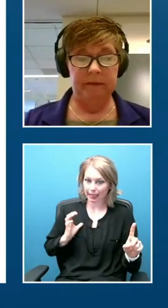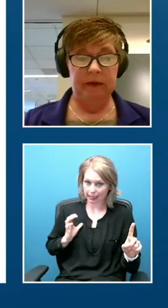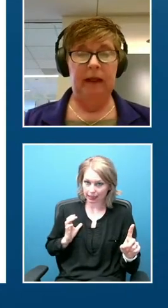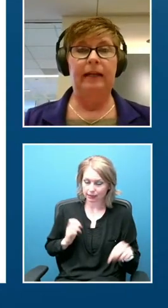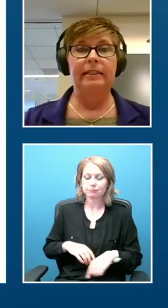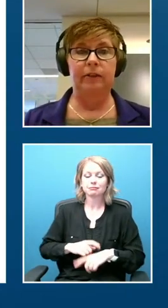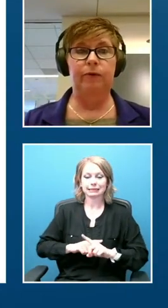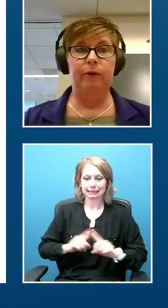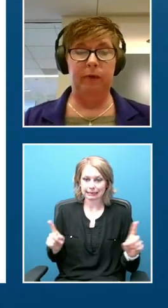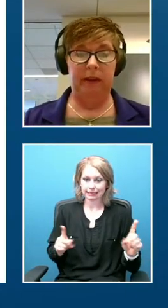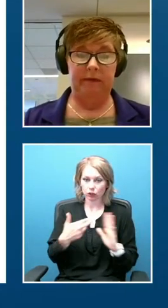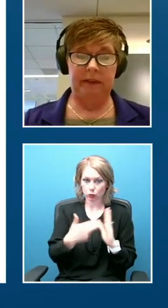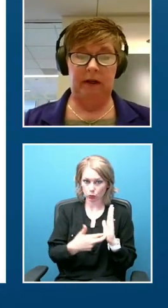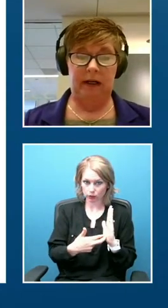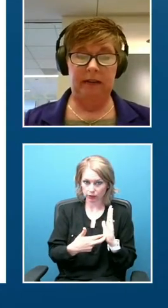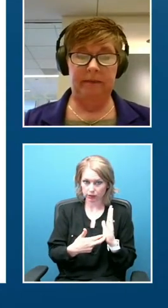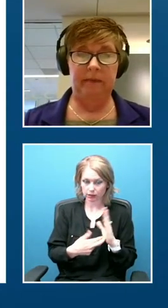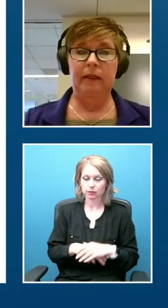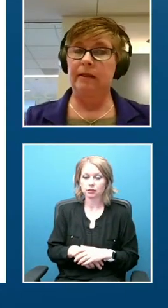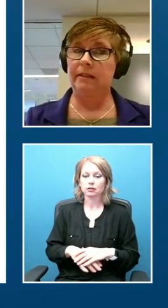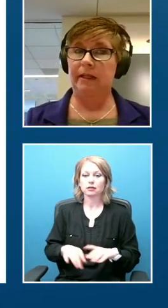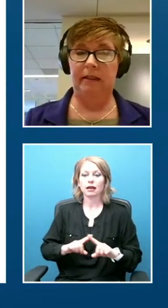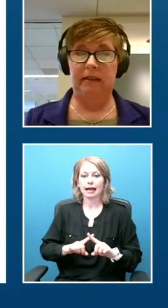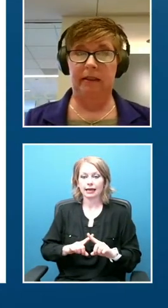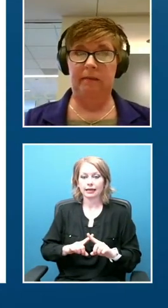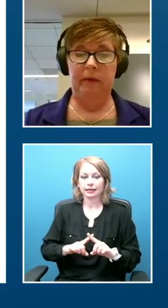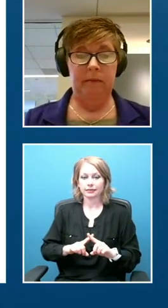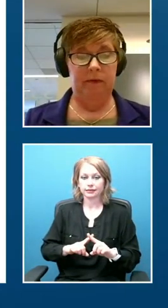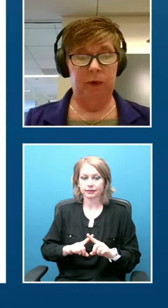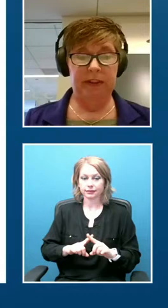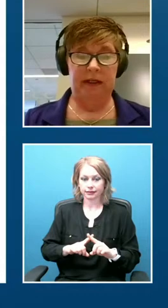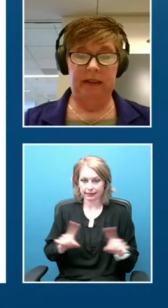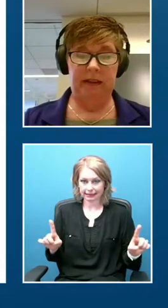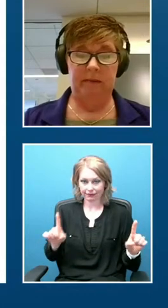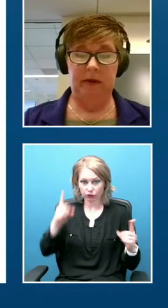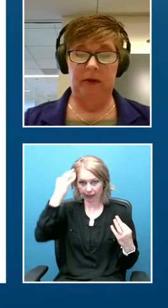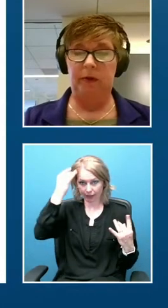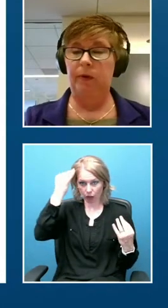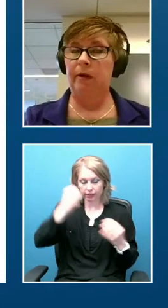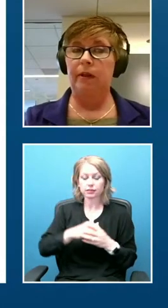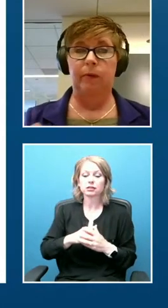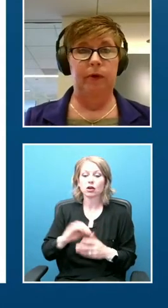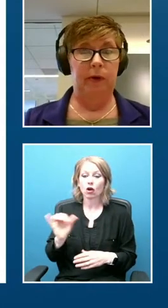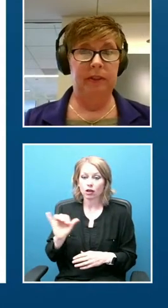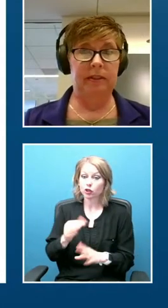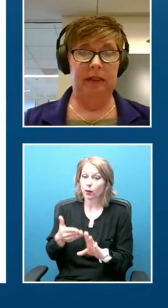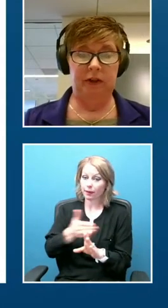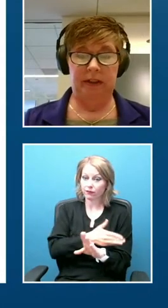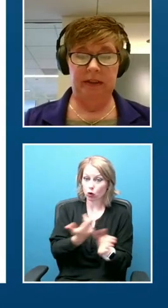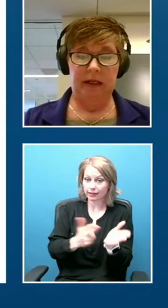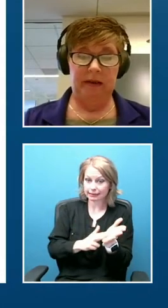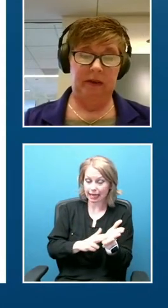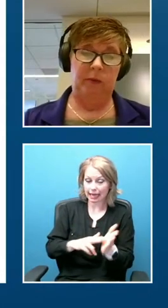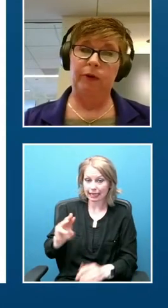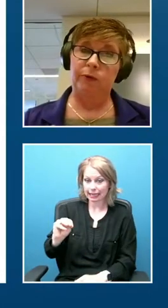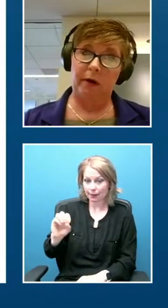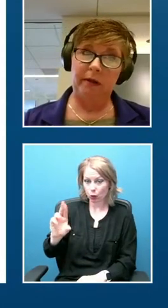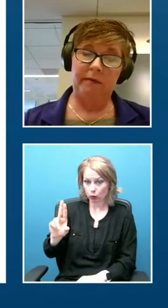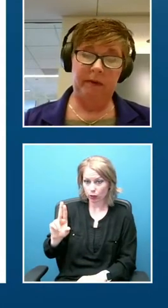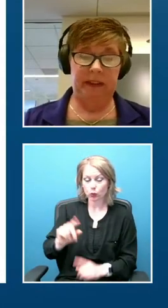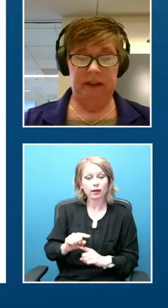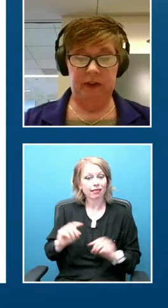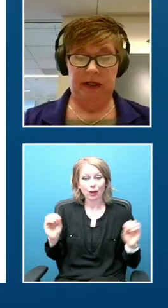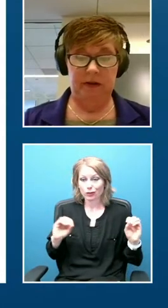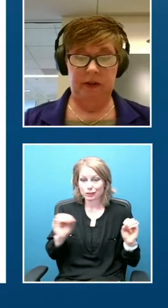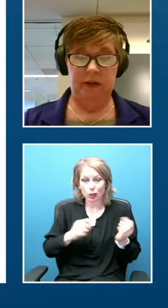rules and different relief sought. Secondly, before signing the MOU, there were no discussions that the withdrawal